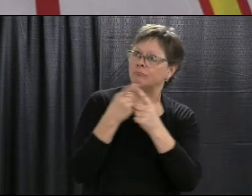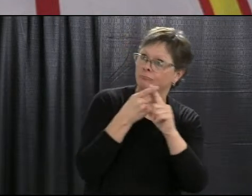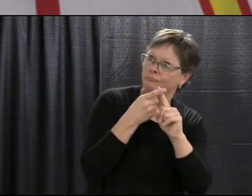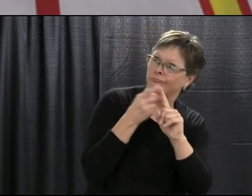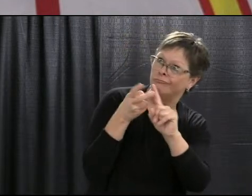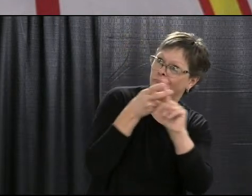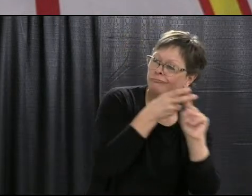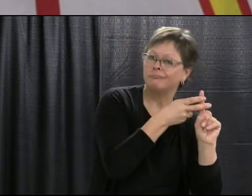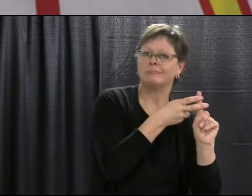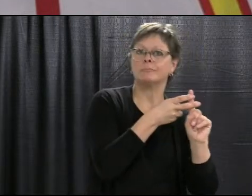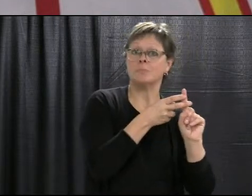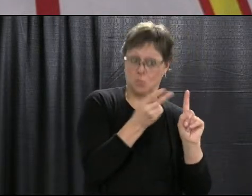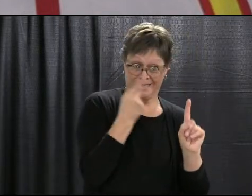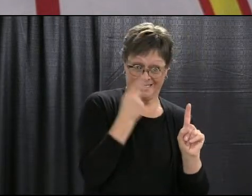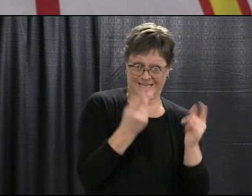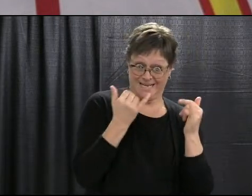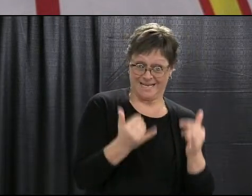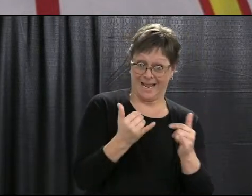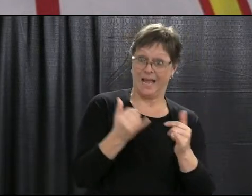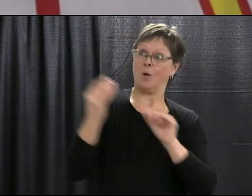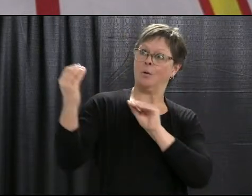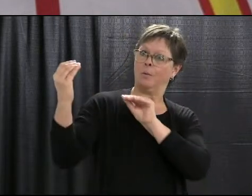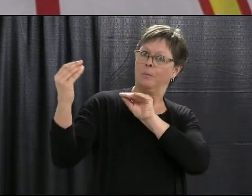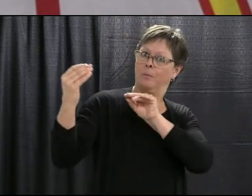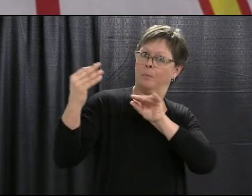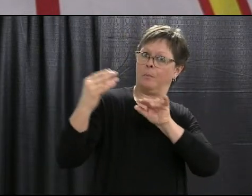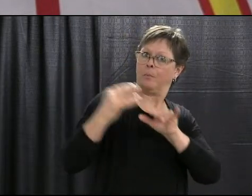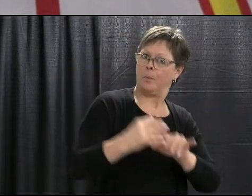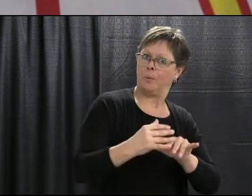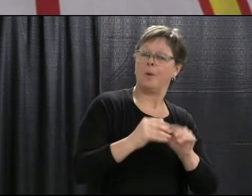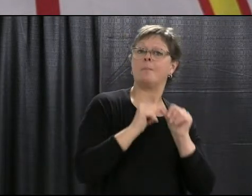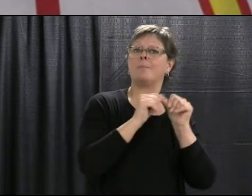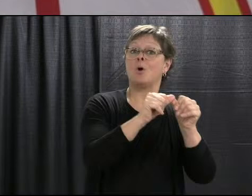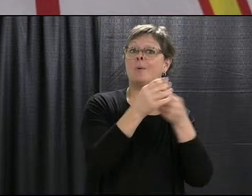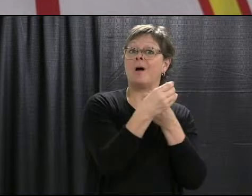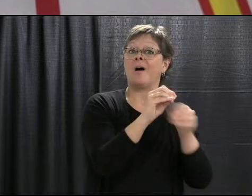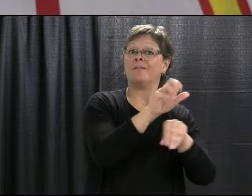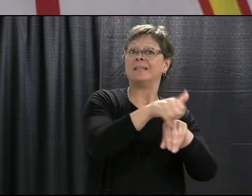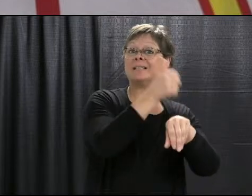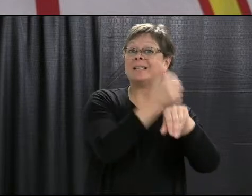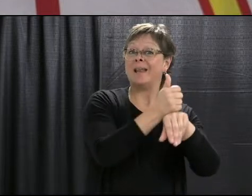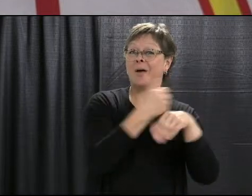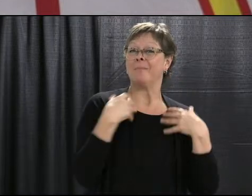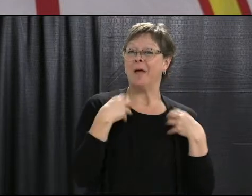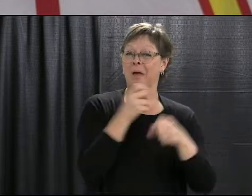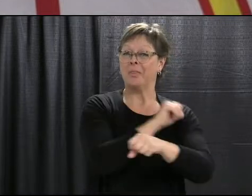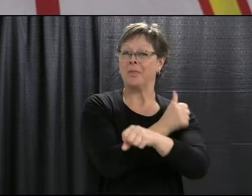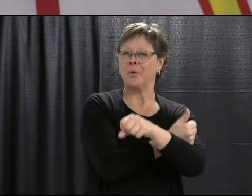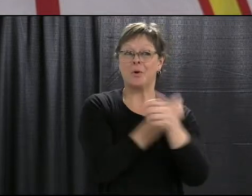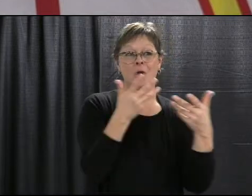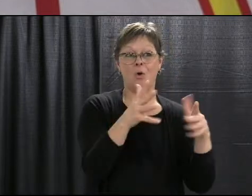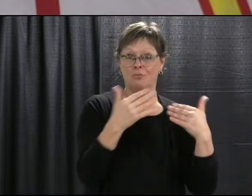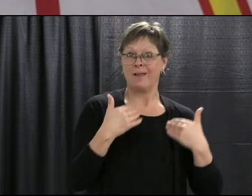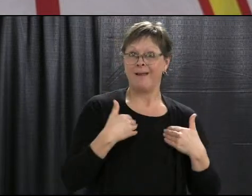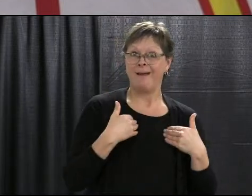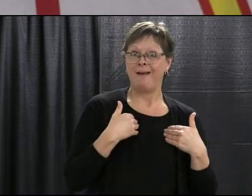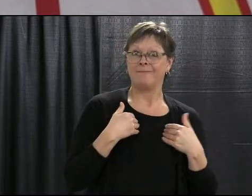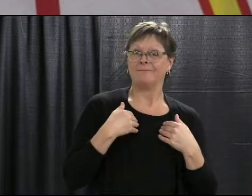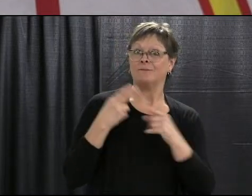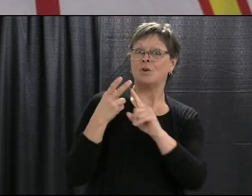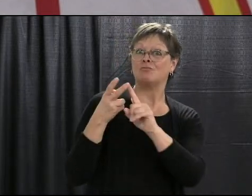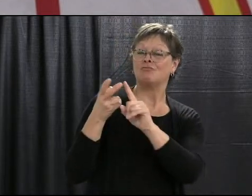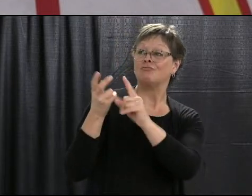the results of that recruitment. There's a permanent office put in place at the Health Authority, a permanent recruitment office in